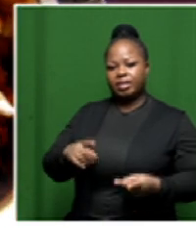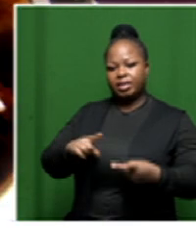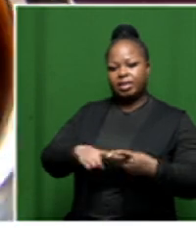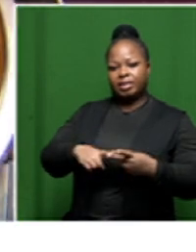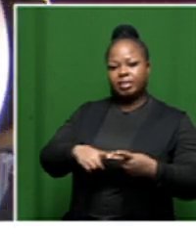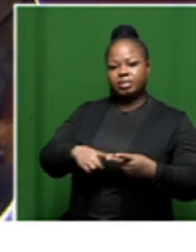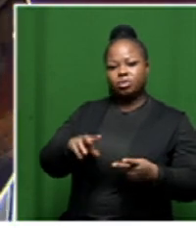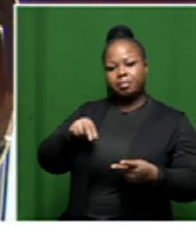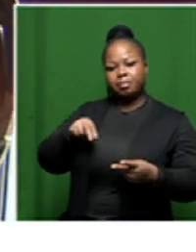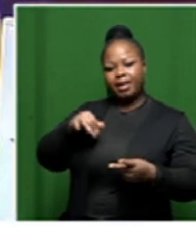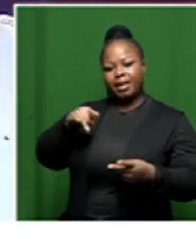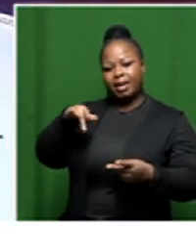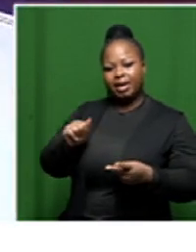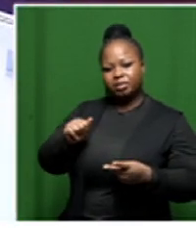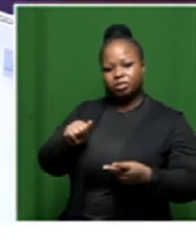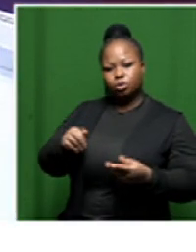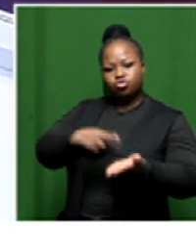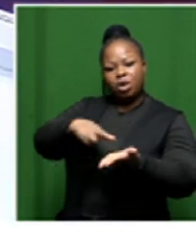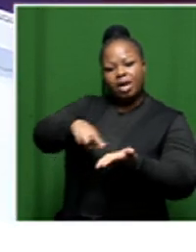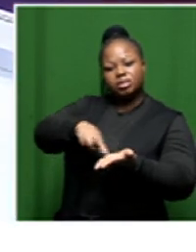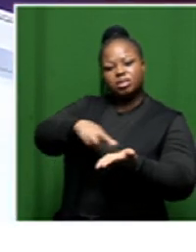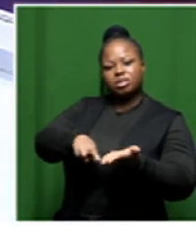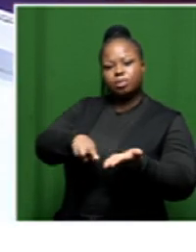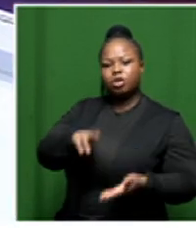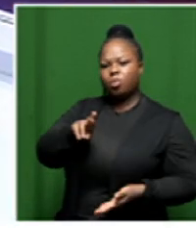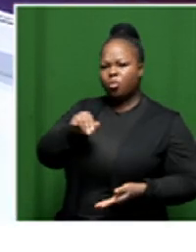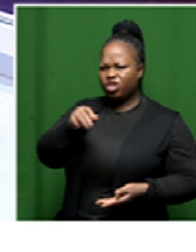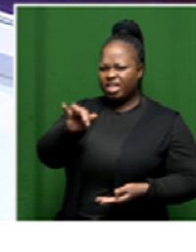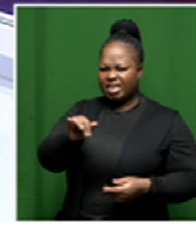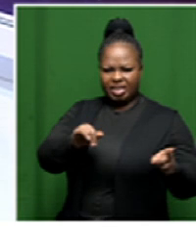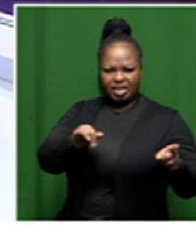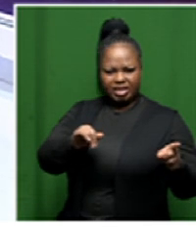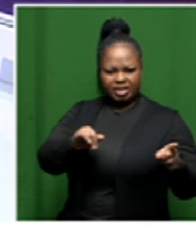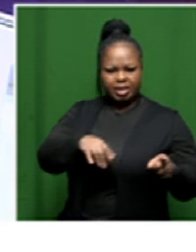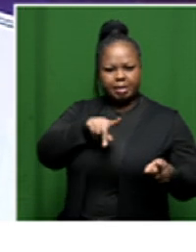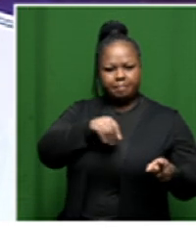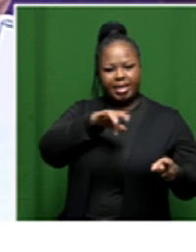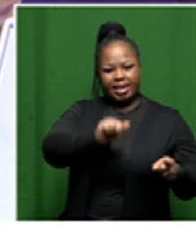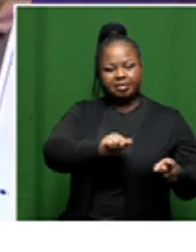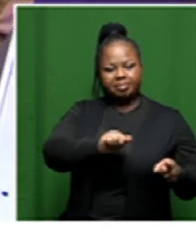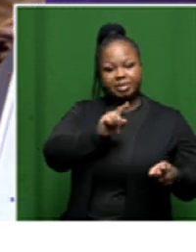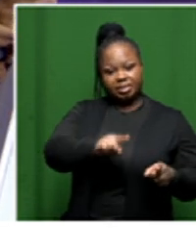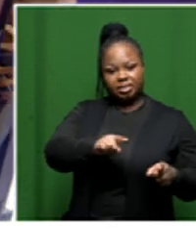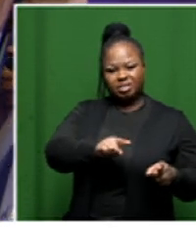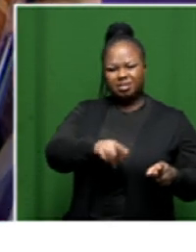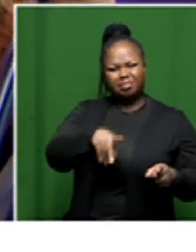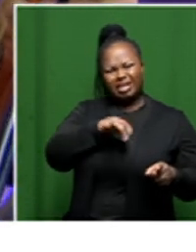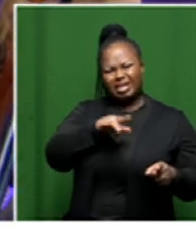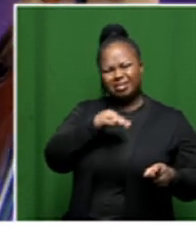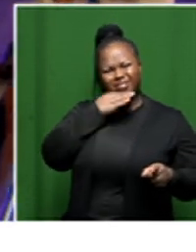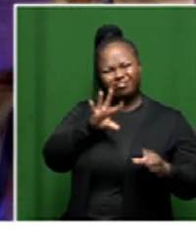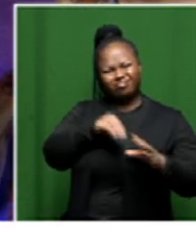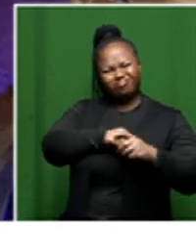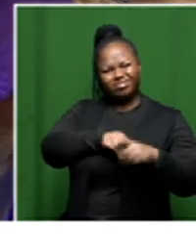on the side there. Yeah. Arborio rice, very close. Same. Say that again. Seafood. Paella. Paella. Yeah. Okay. What does it